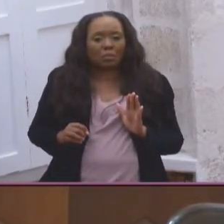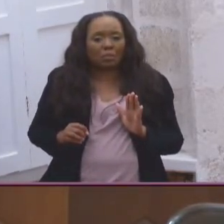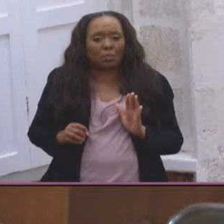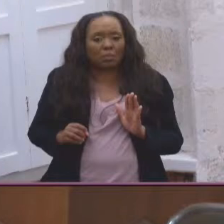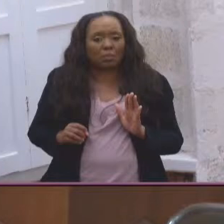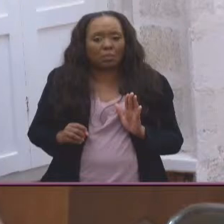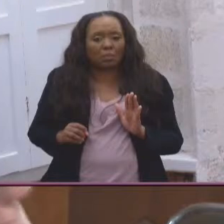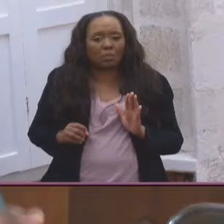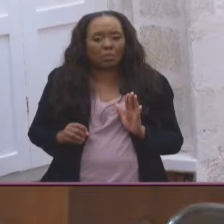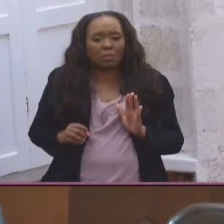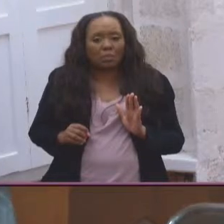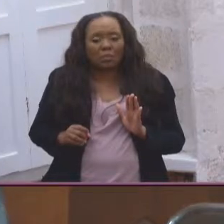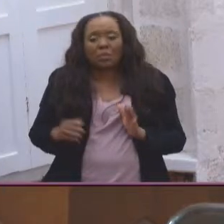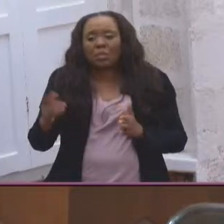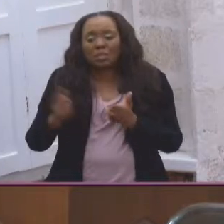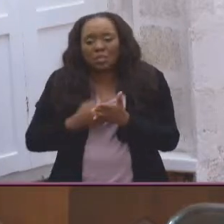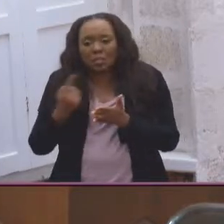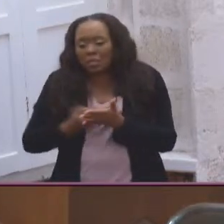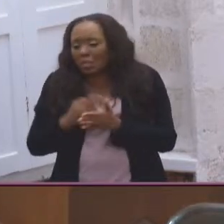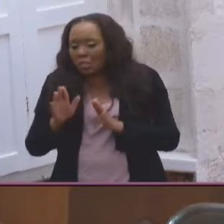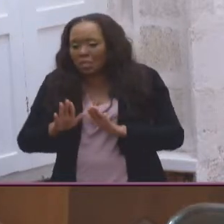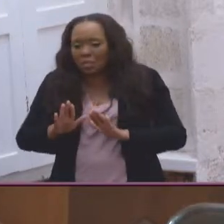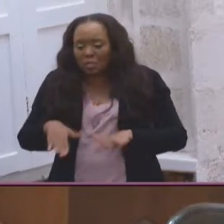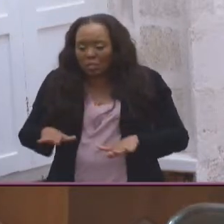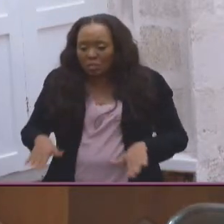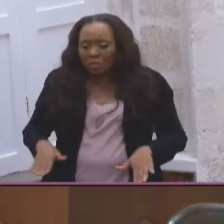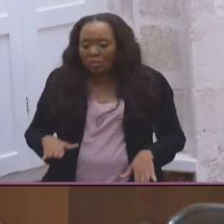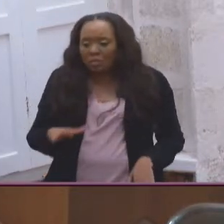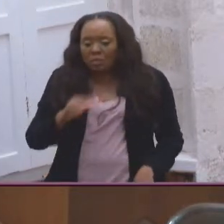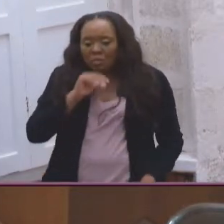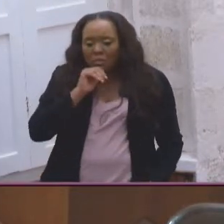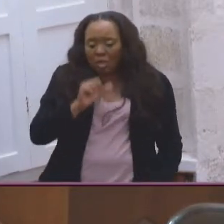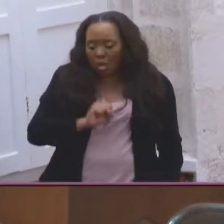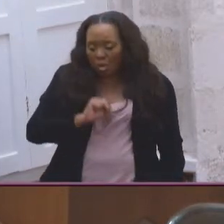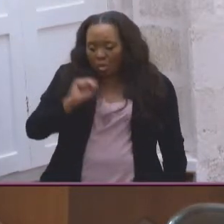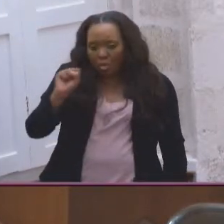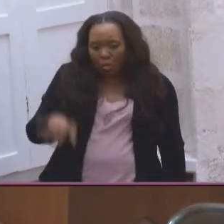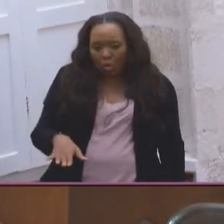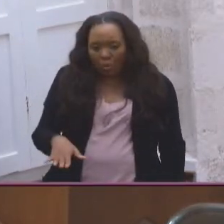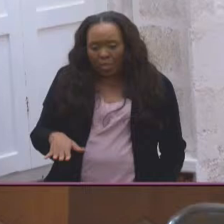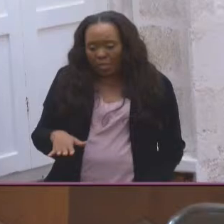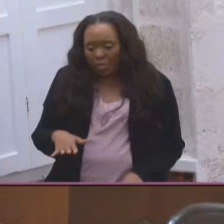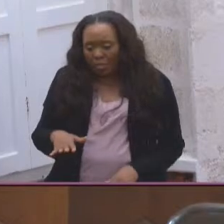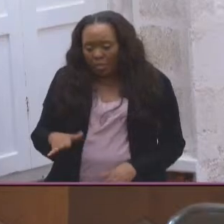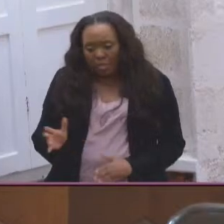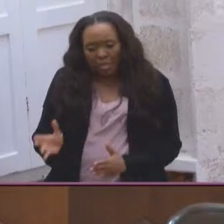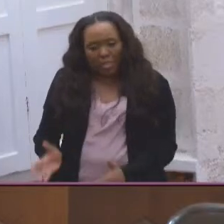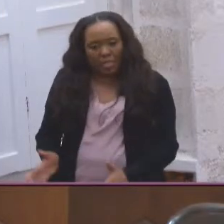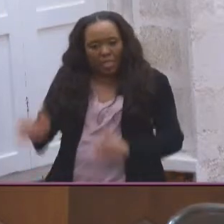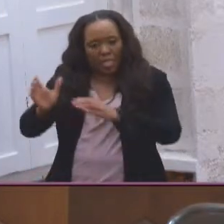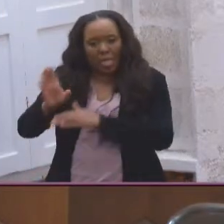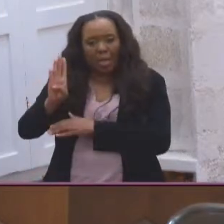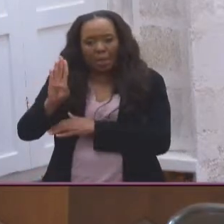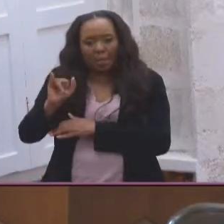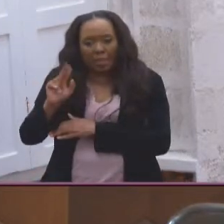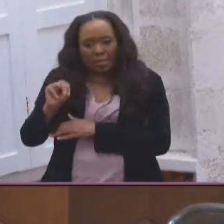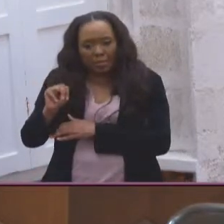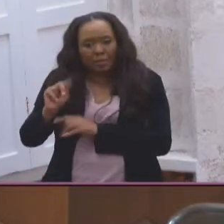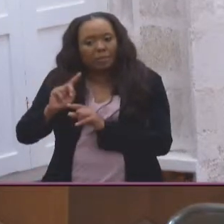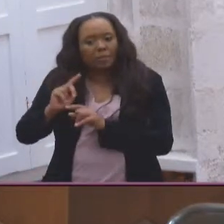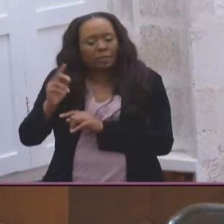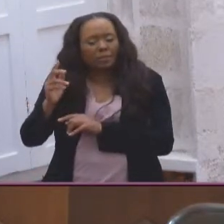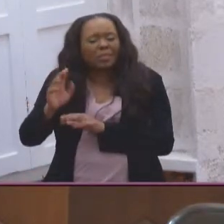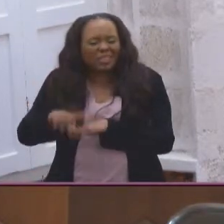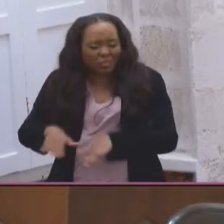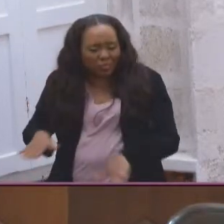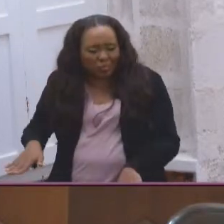it. They're children, and they'll learn, and sometimes they do things that they ought not to do, but that's part of the development.